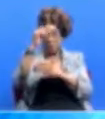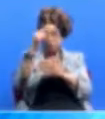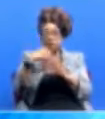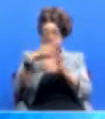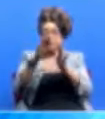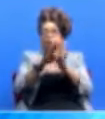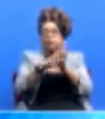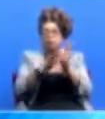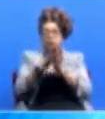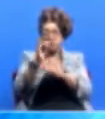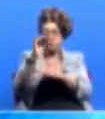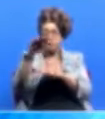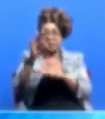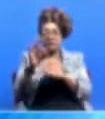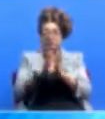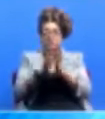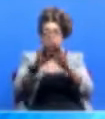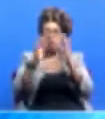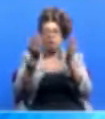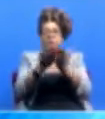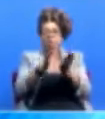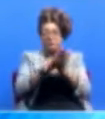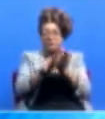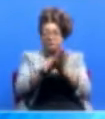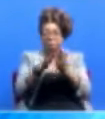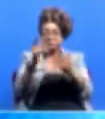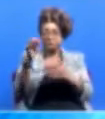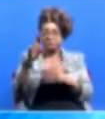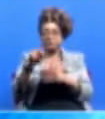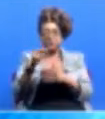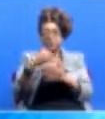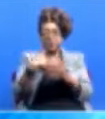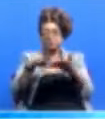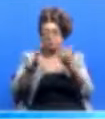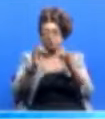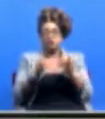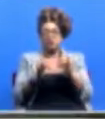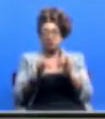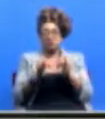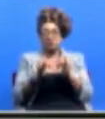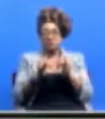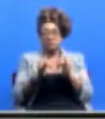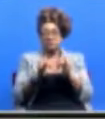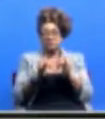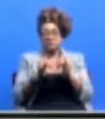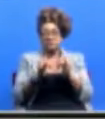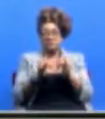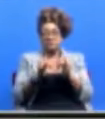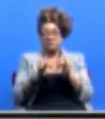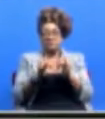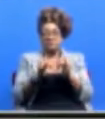IMF and the World Bank. NTV's Brian Mushiri with the details.